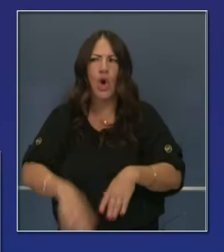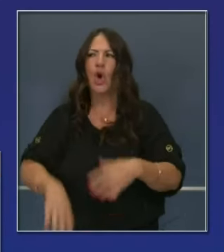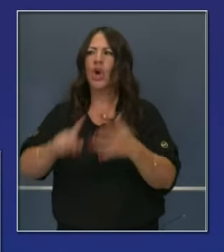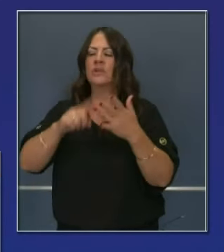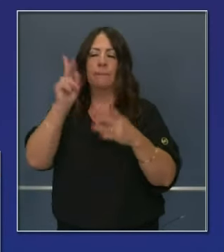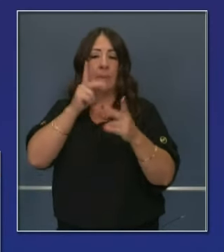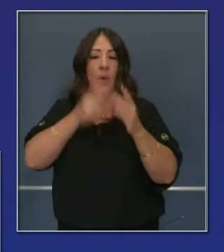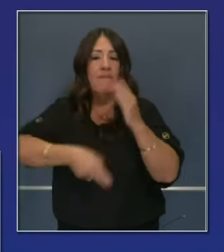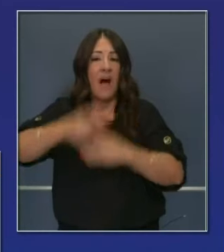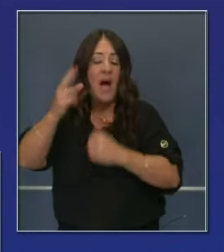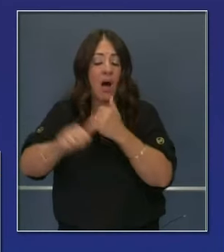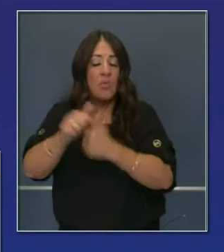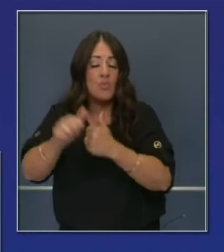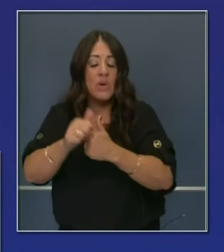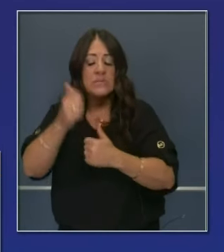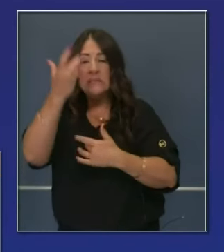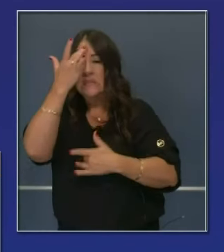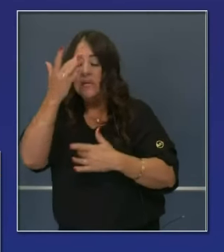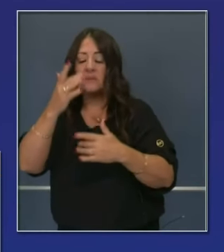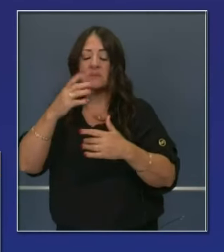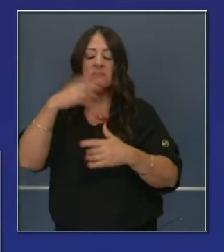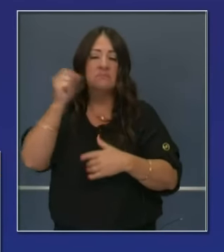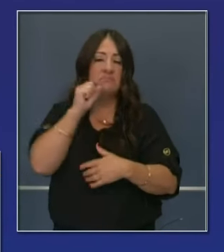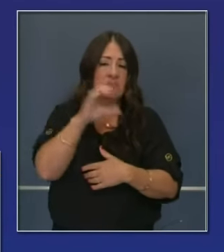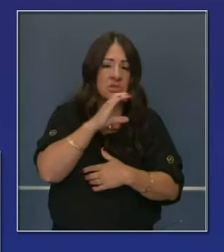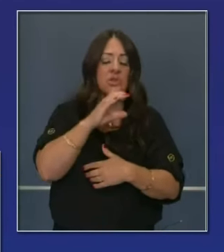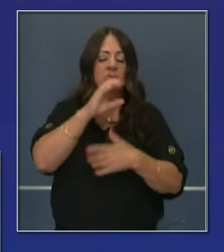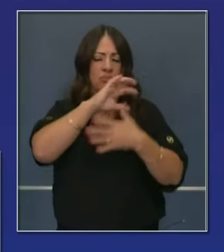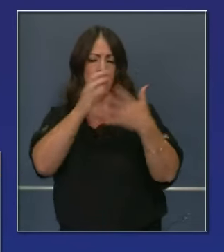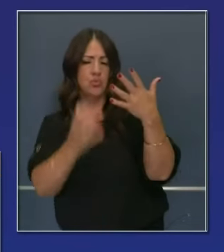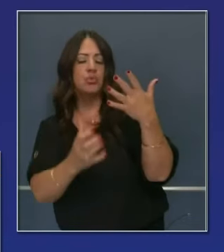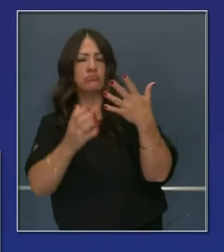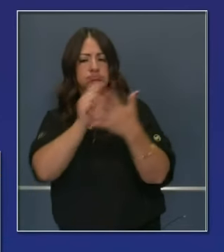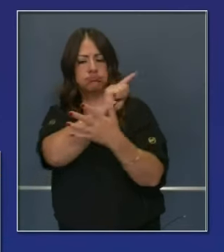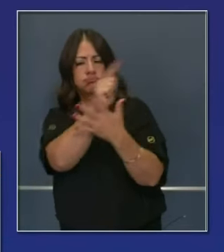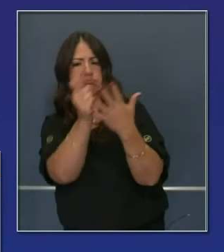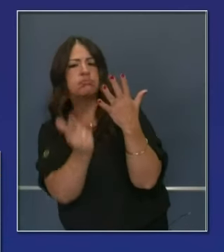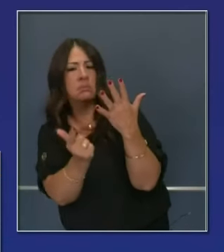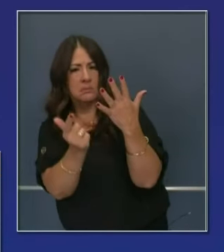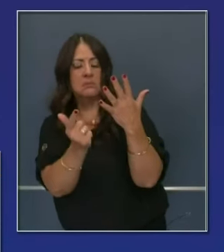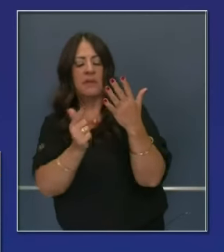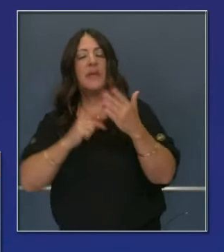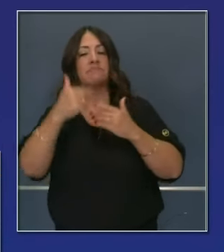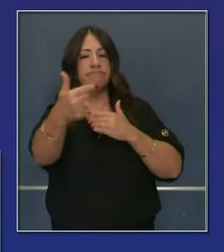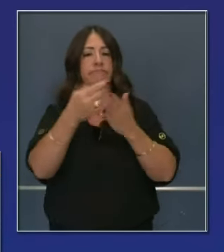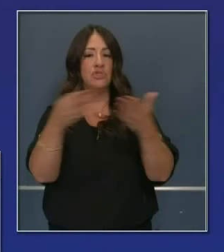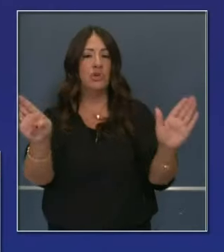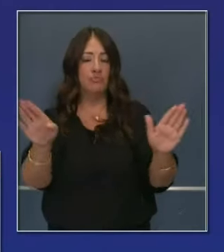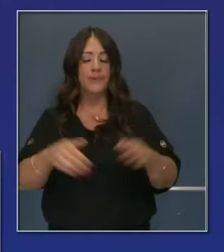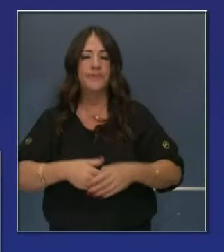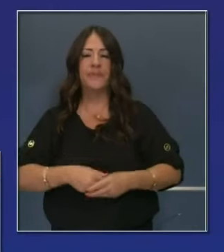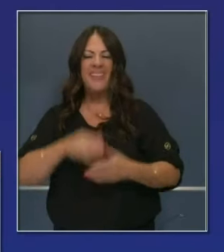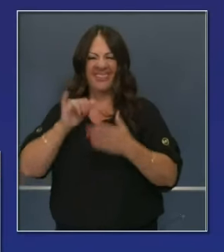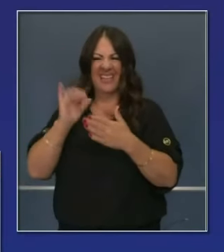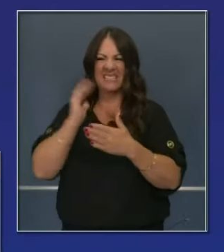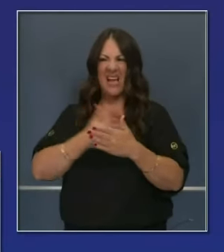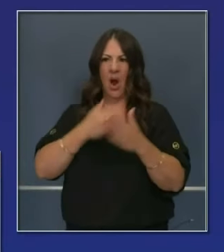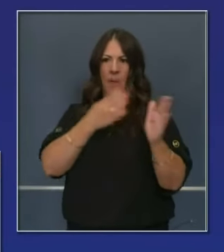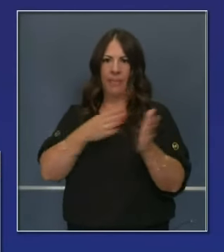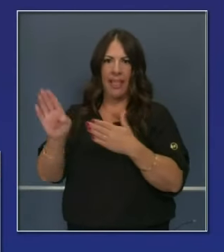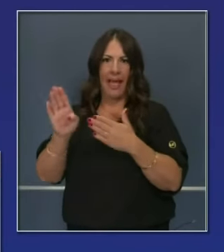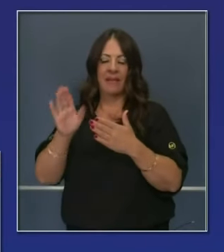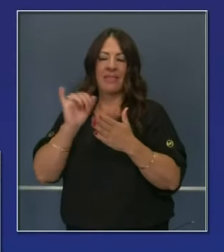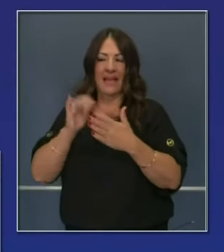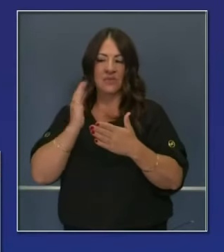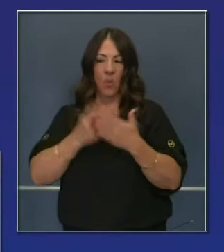community education and engagement and outreach strategy that's also part of our vaccination plan. I want to remind